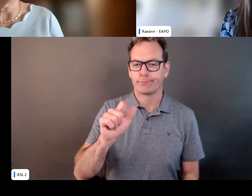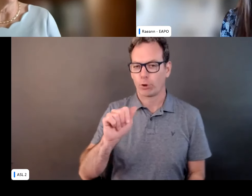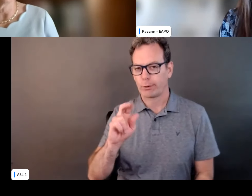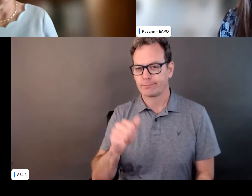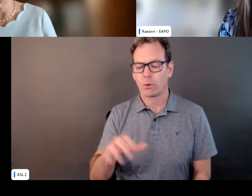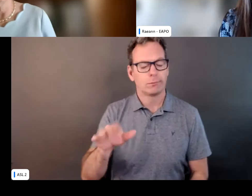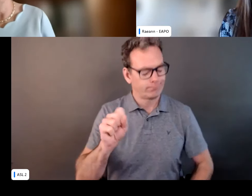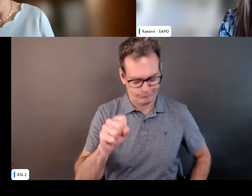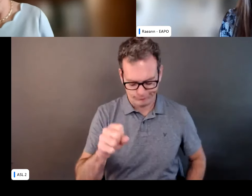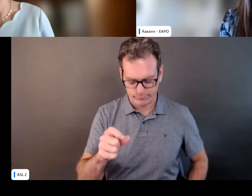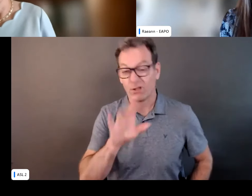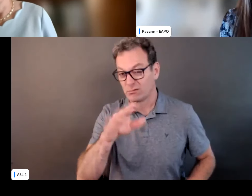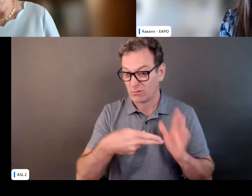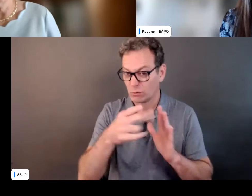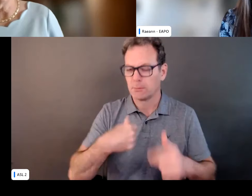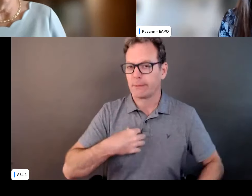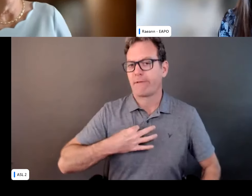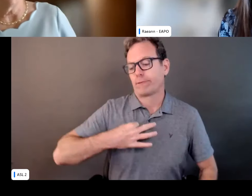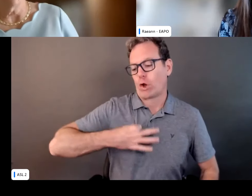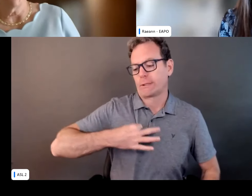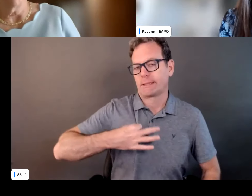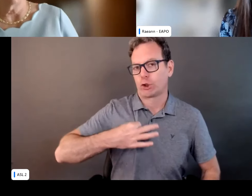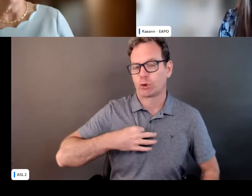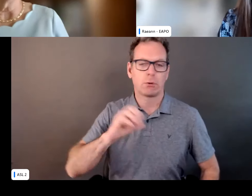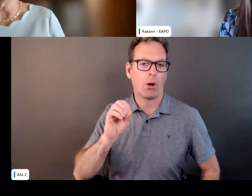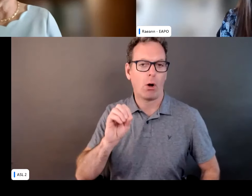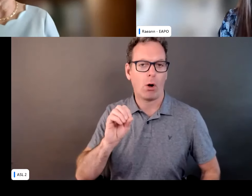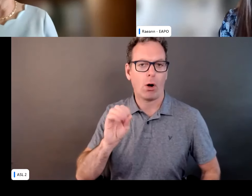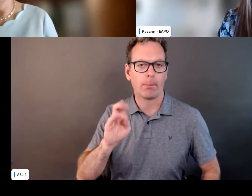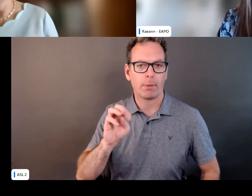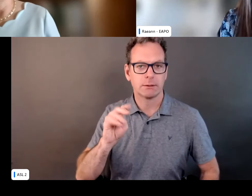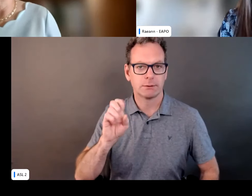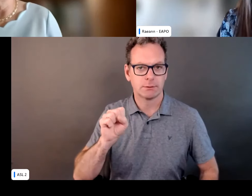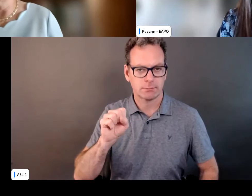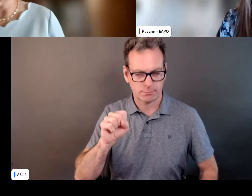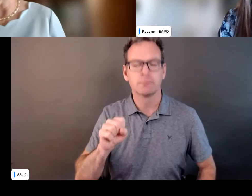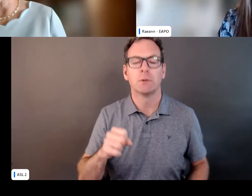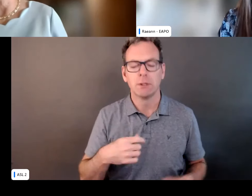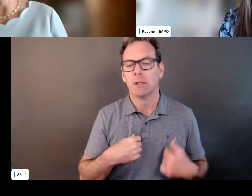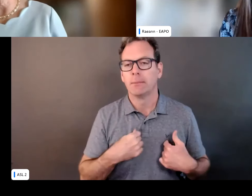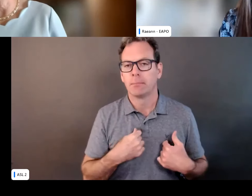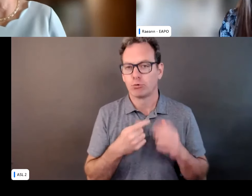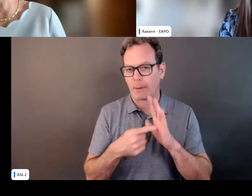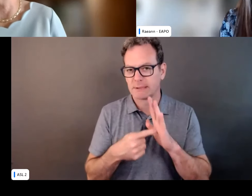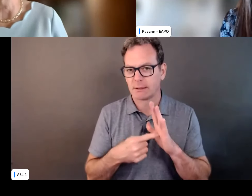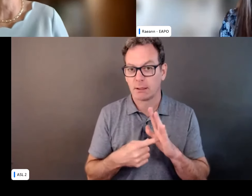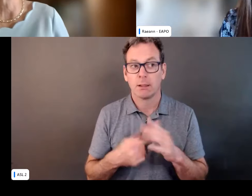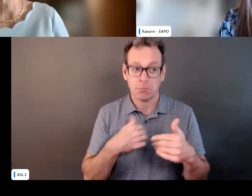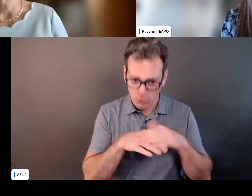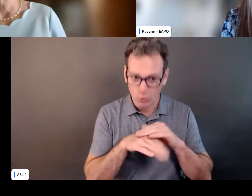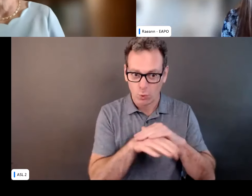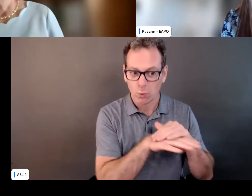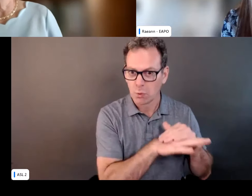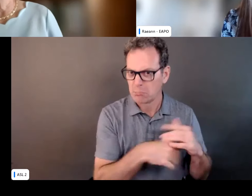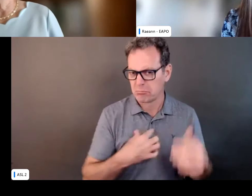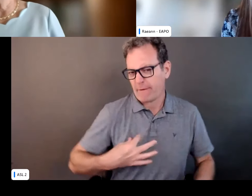doing that for about 11, 12 years. So I do go into nursing homes, but I'll just say that I have a lot of opinions on this.